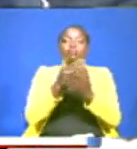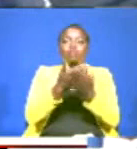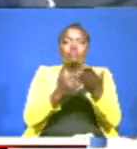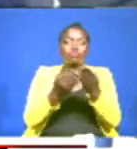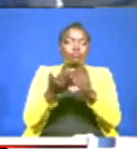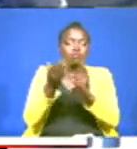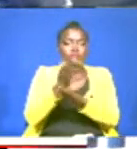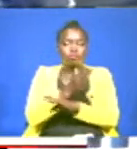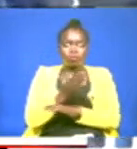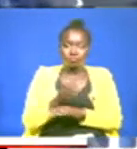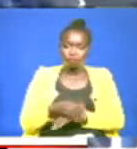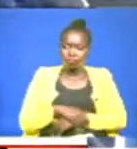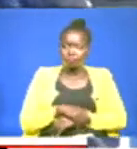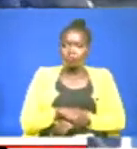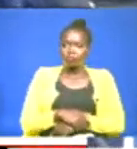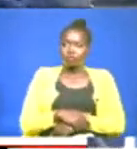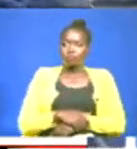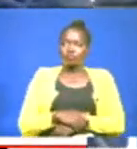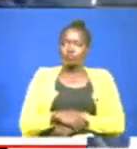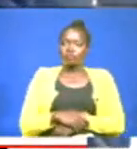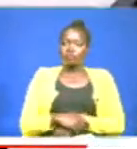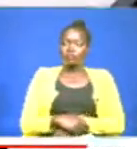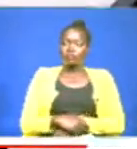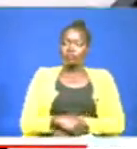one. Jacqueline Osharia for Prime Edition.